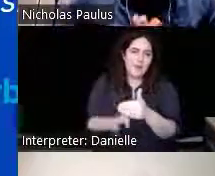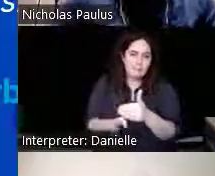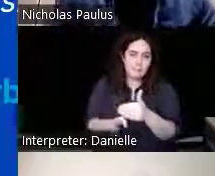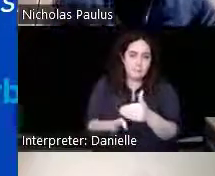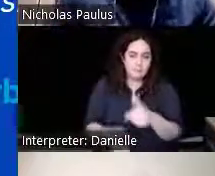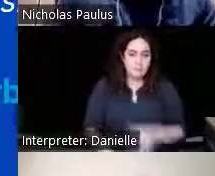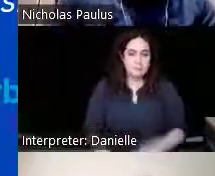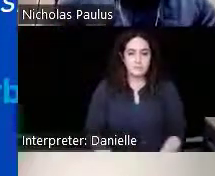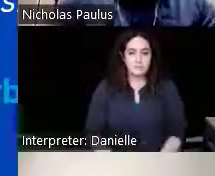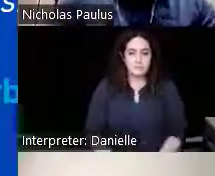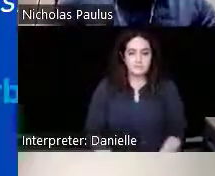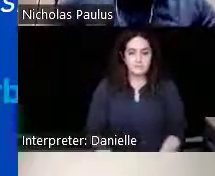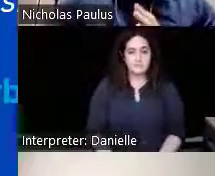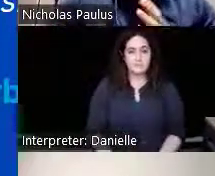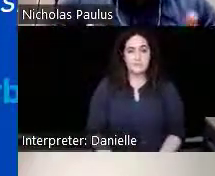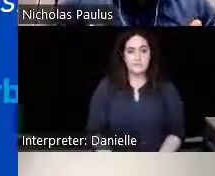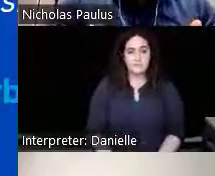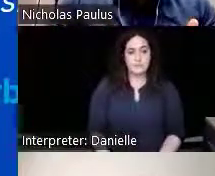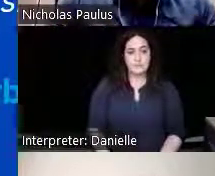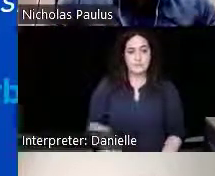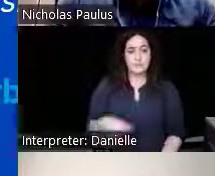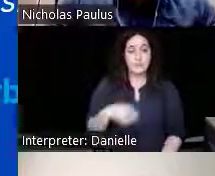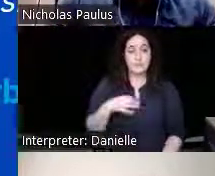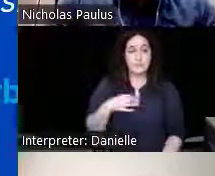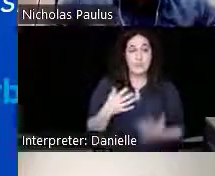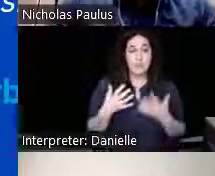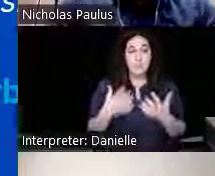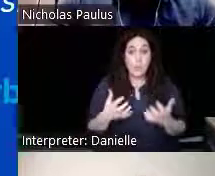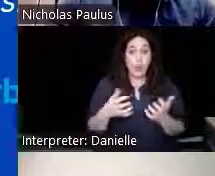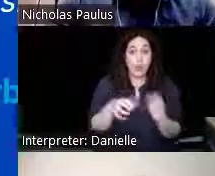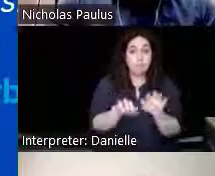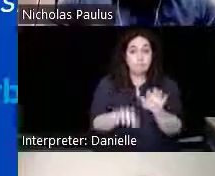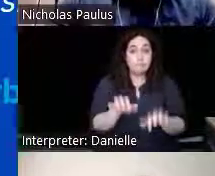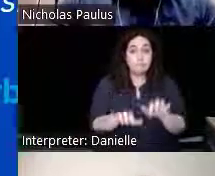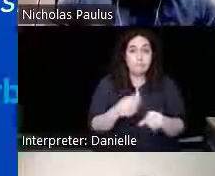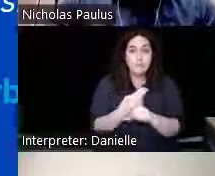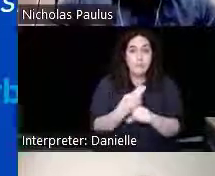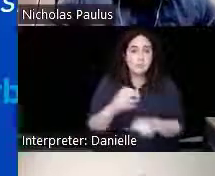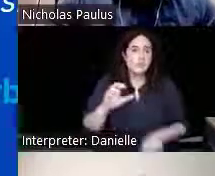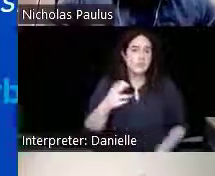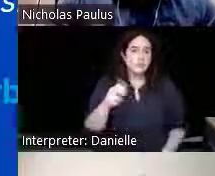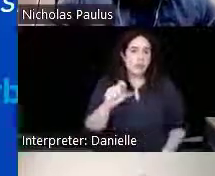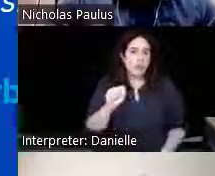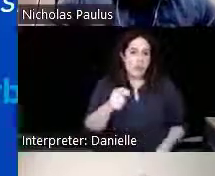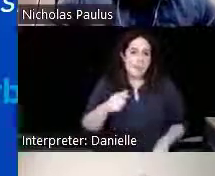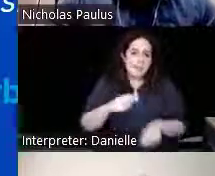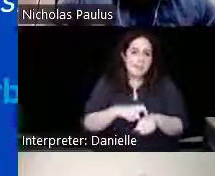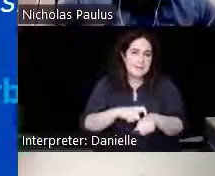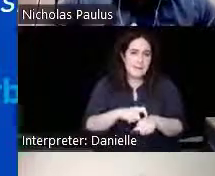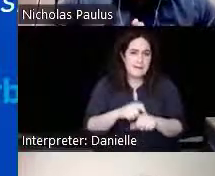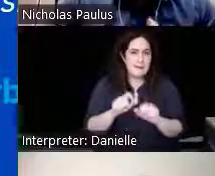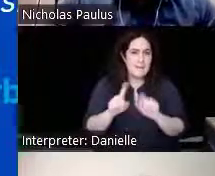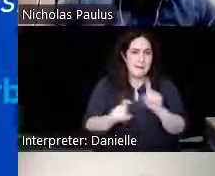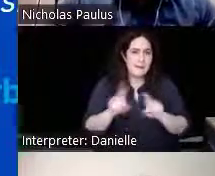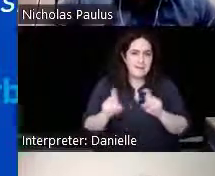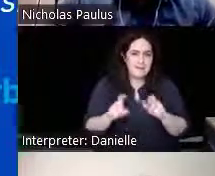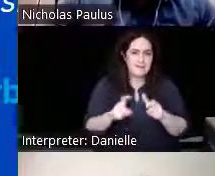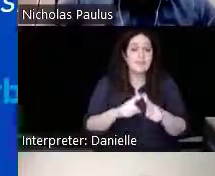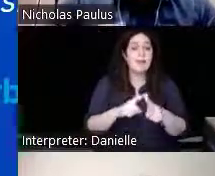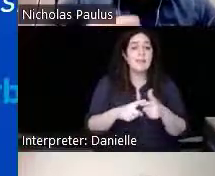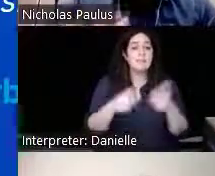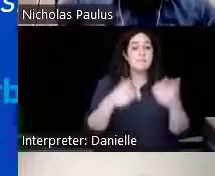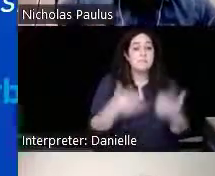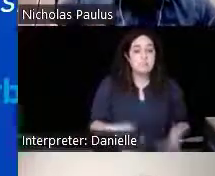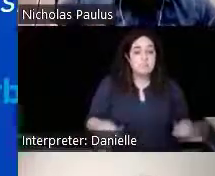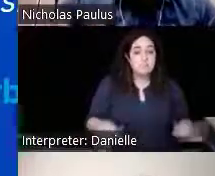want to, any participant can write a question in the chat feature, and we'll make sure to try to address everyone's